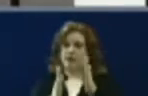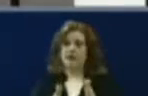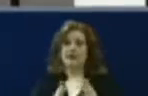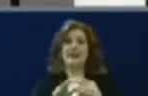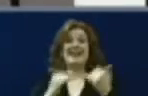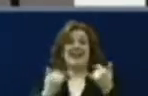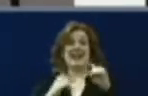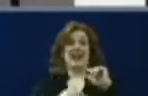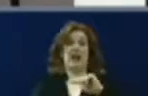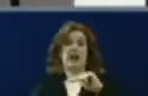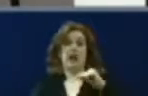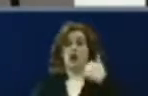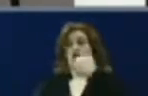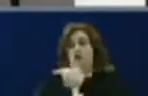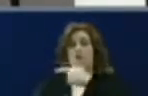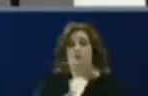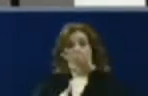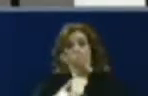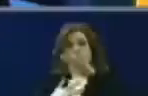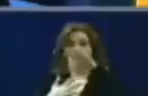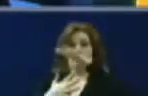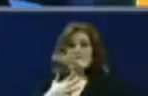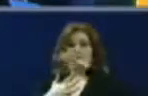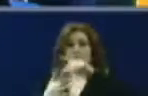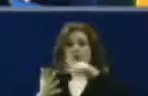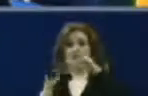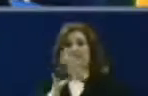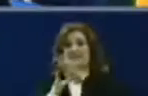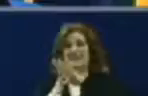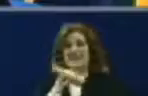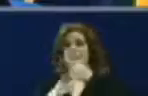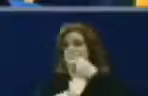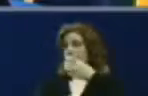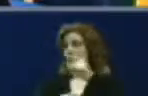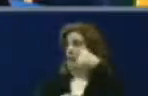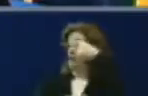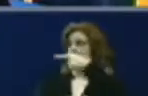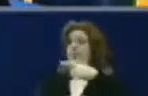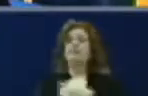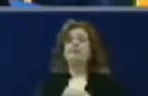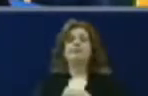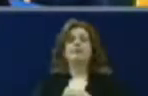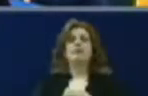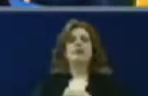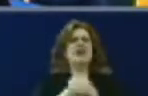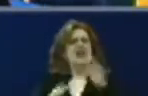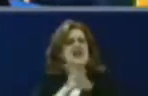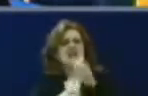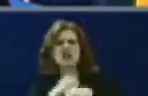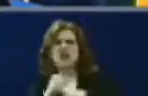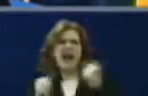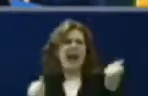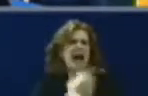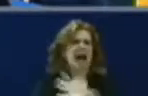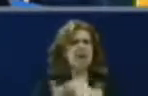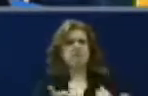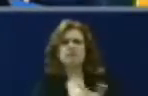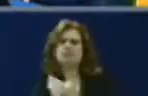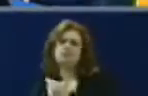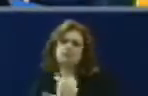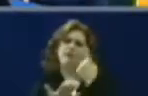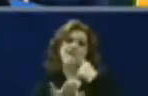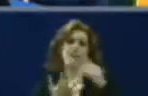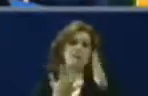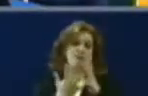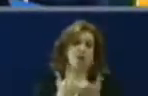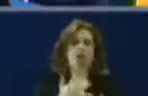Maria for 12th grade High School of Business at Eastern High School. Senior year, we take everything we've learned from freshman to junior